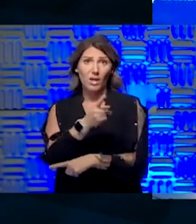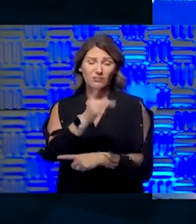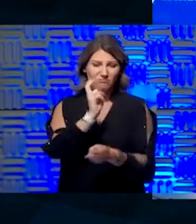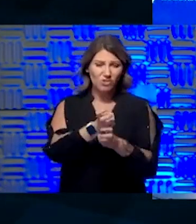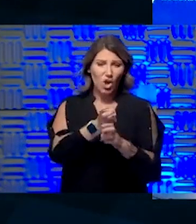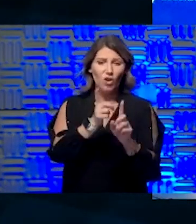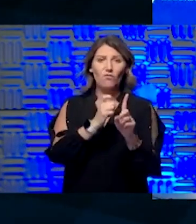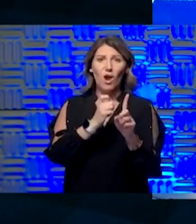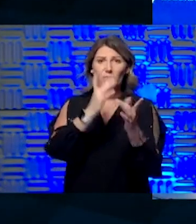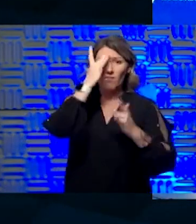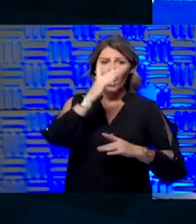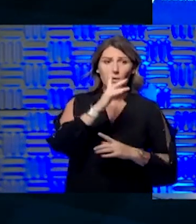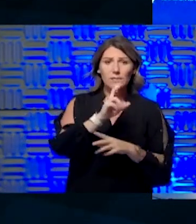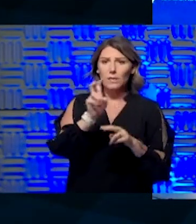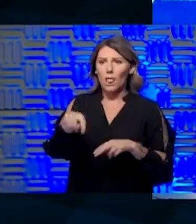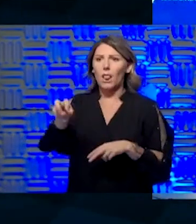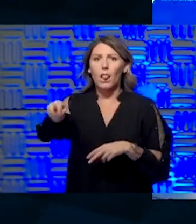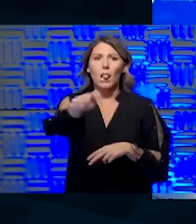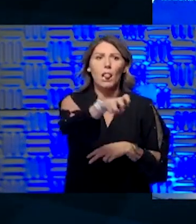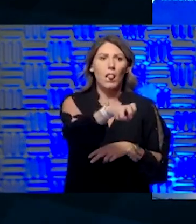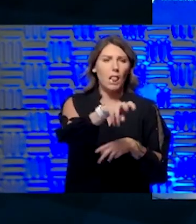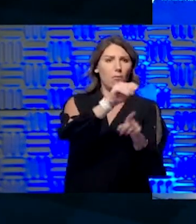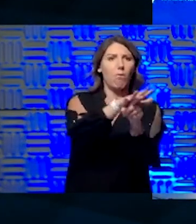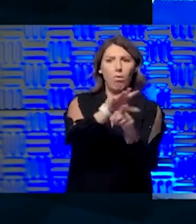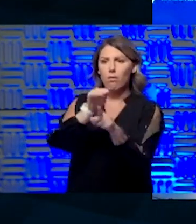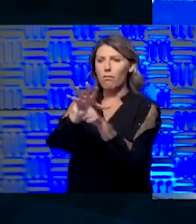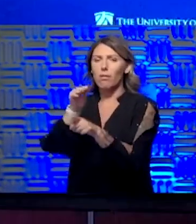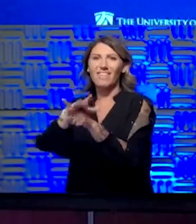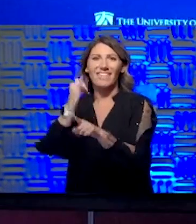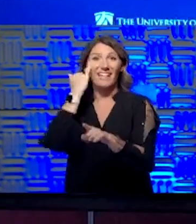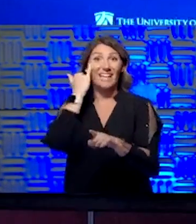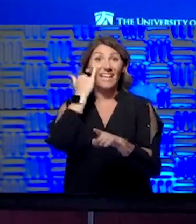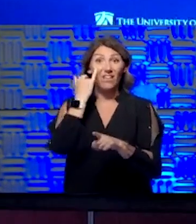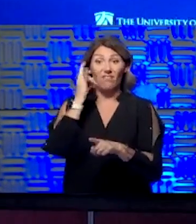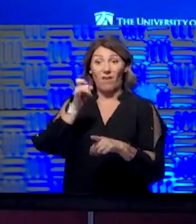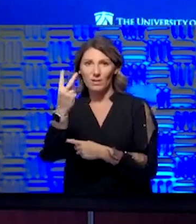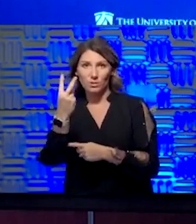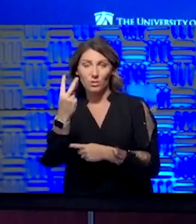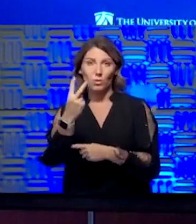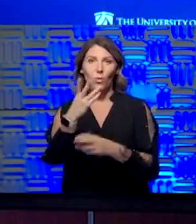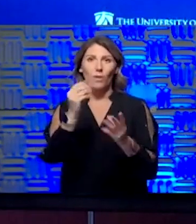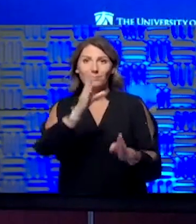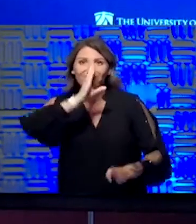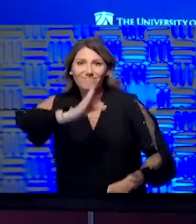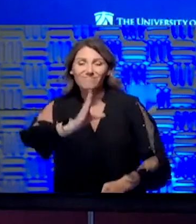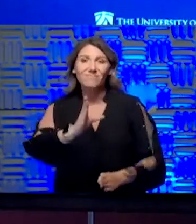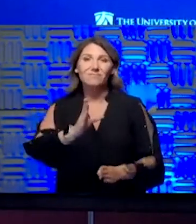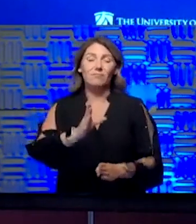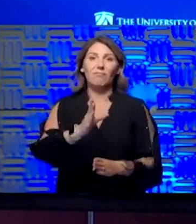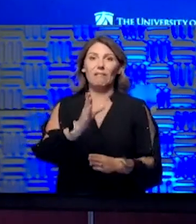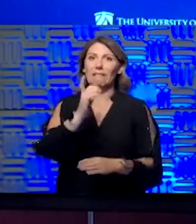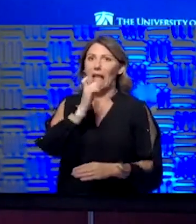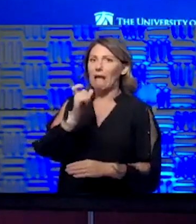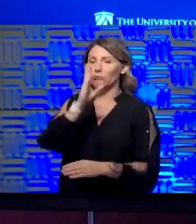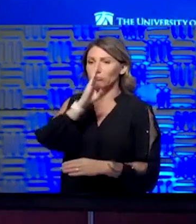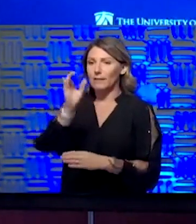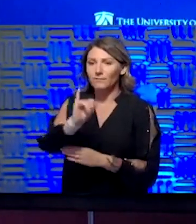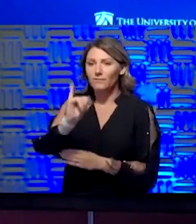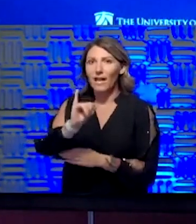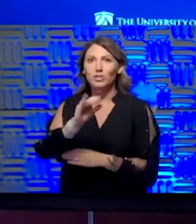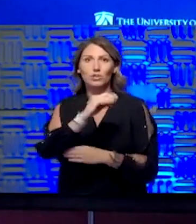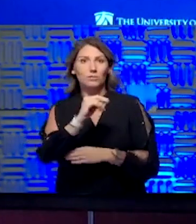call so that everybody could see that patient and see the progression, the positive progression of that individual. And I think it's